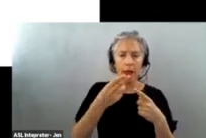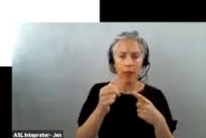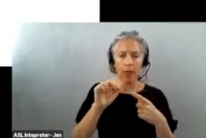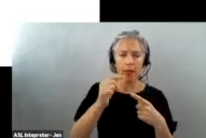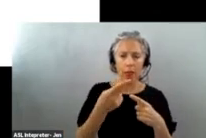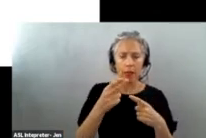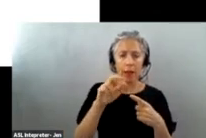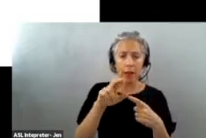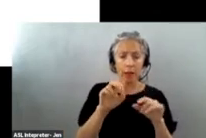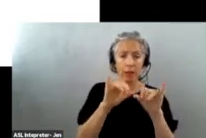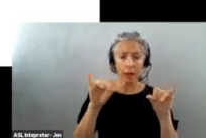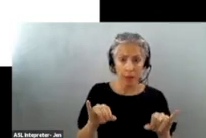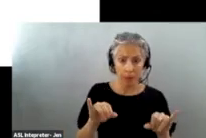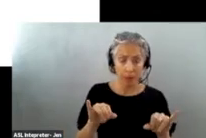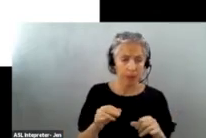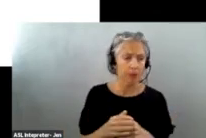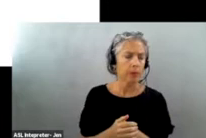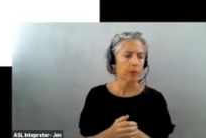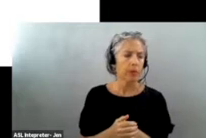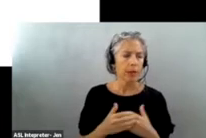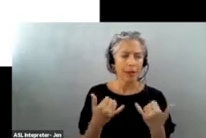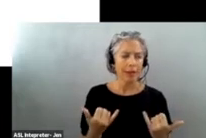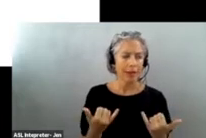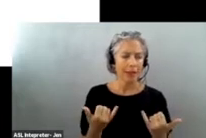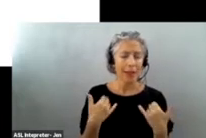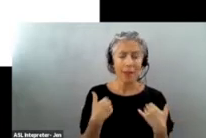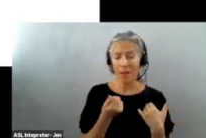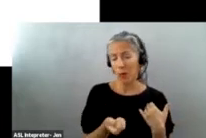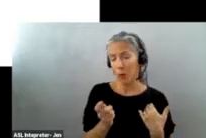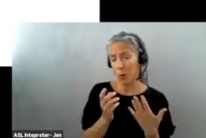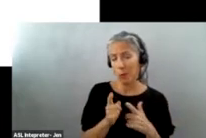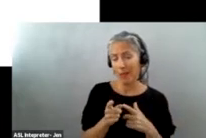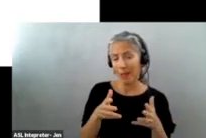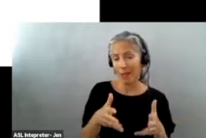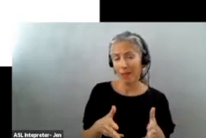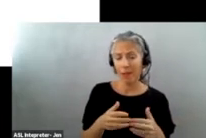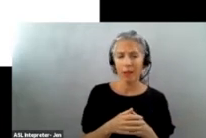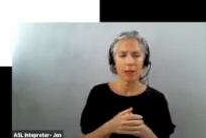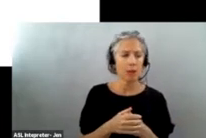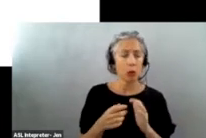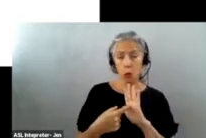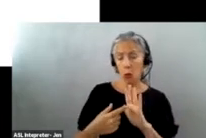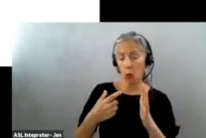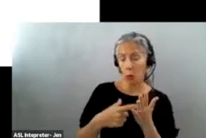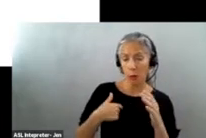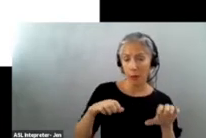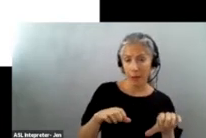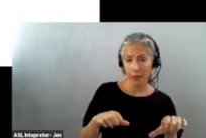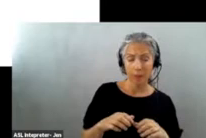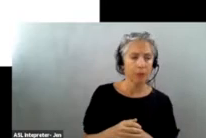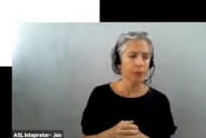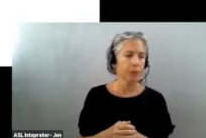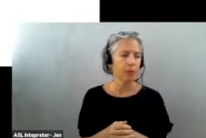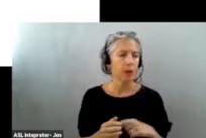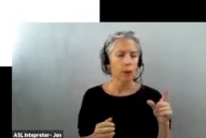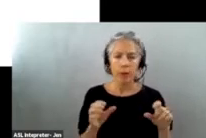This is a base, and now I have just a few minutes to go. So let me just show screening how we have done. We have then searched the